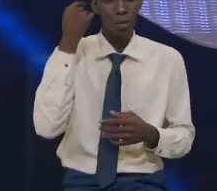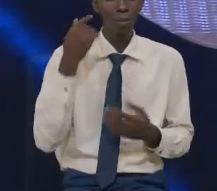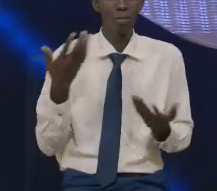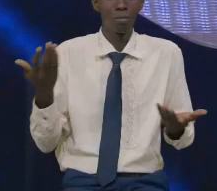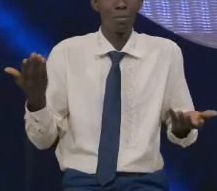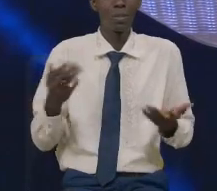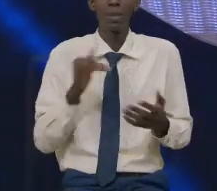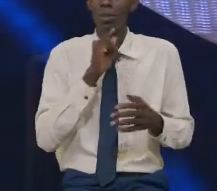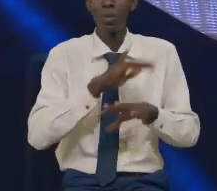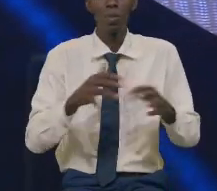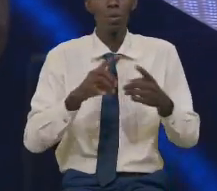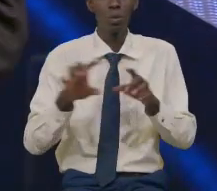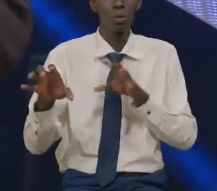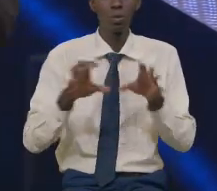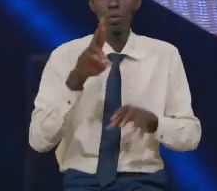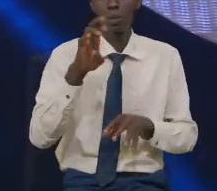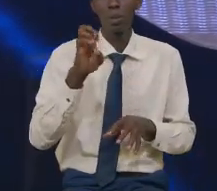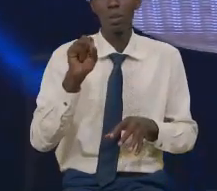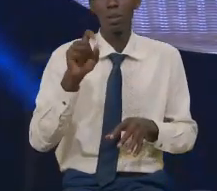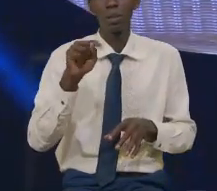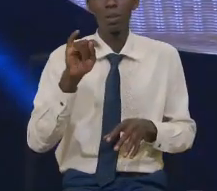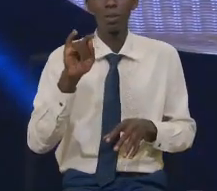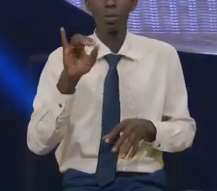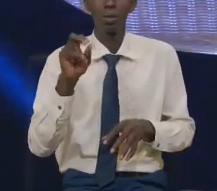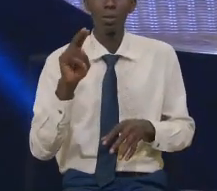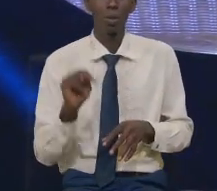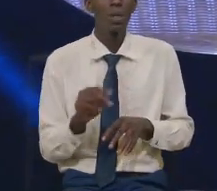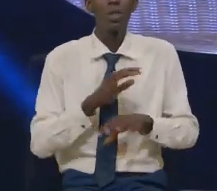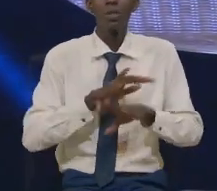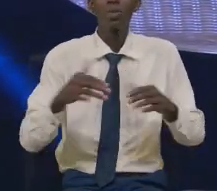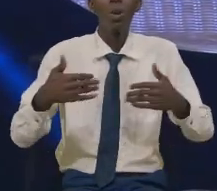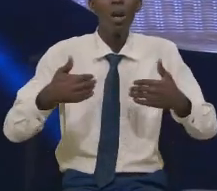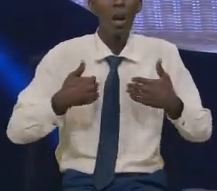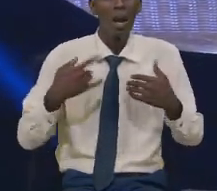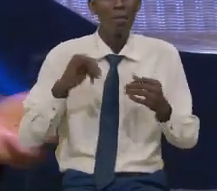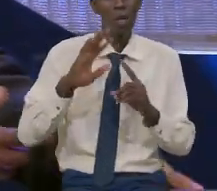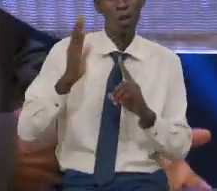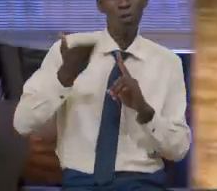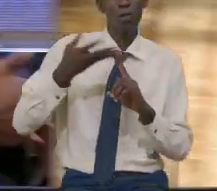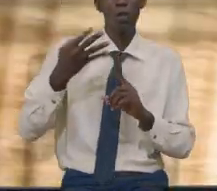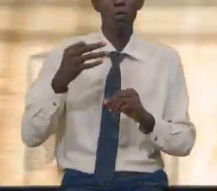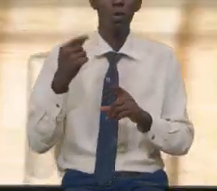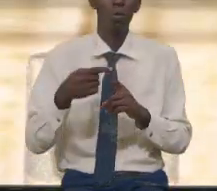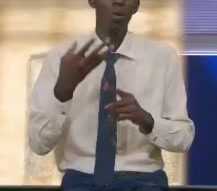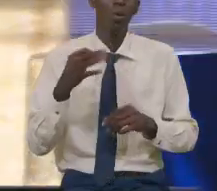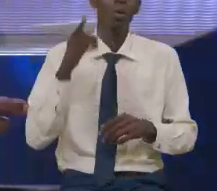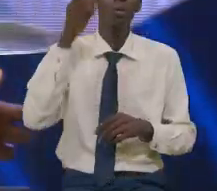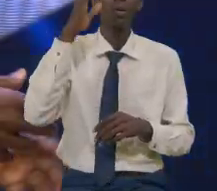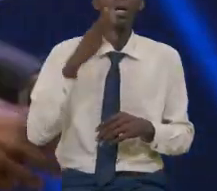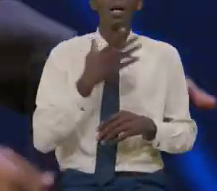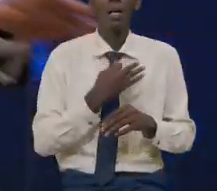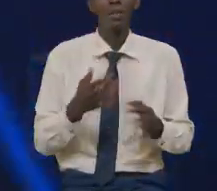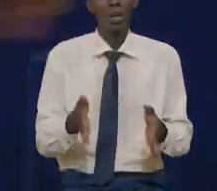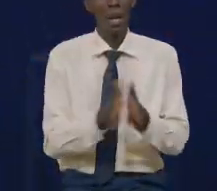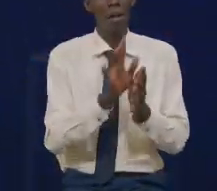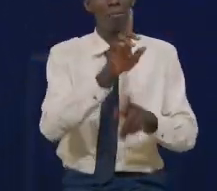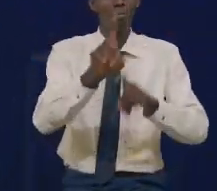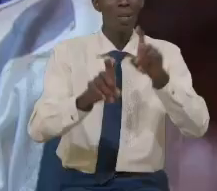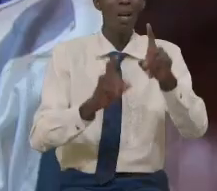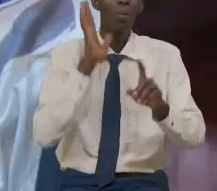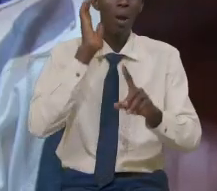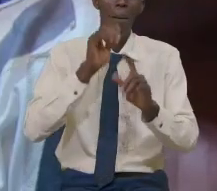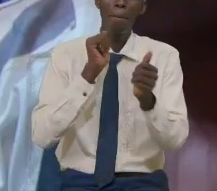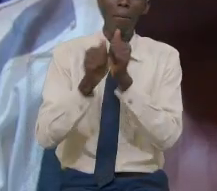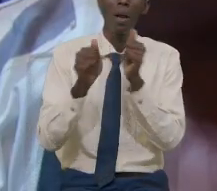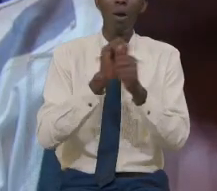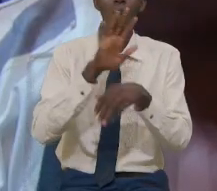restitution. They do not love the Lord. They do not have conviction on the word of God. And then you ask them questions. They answer all the